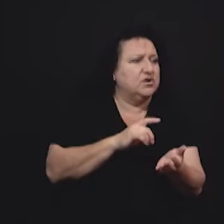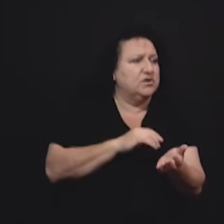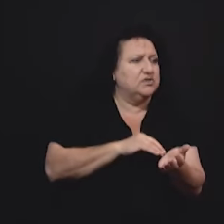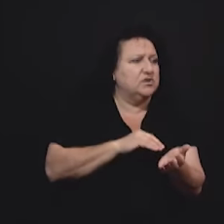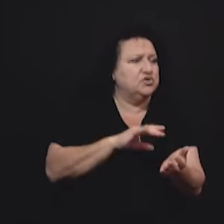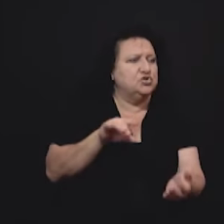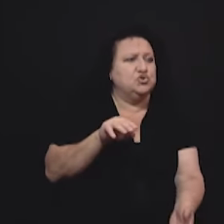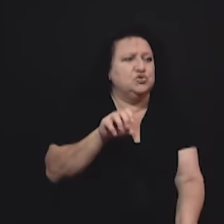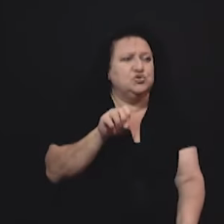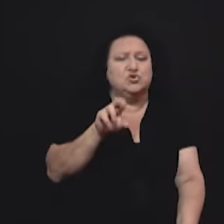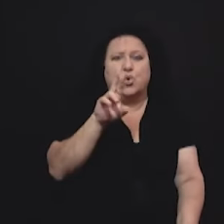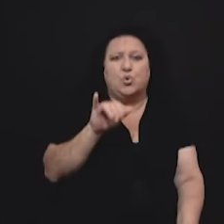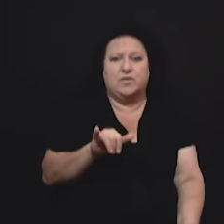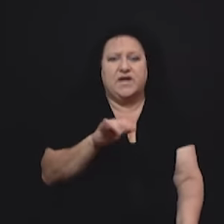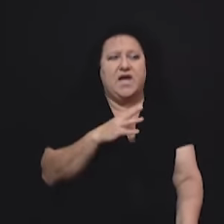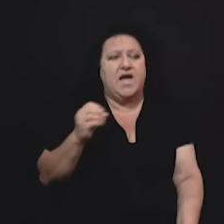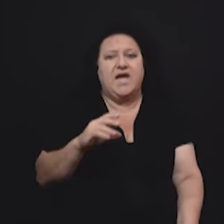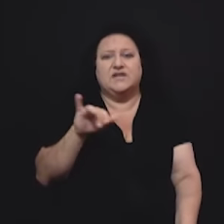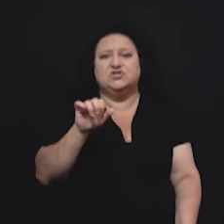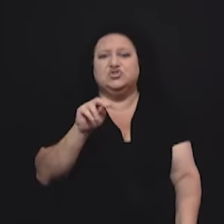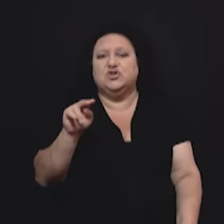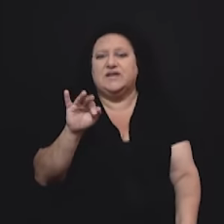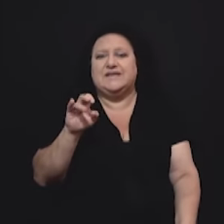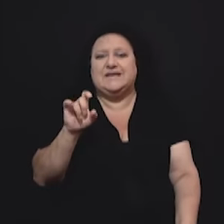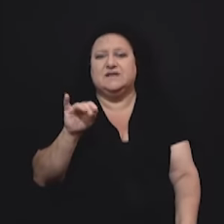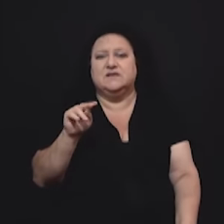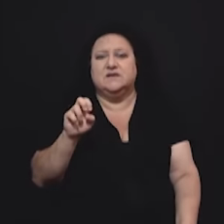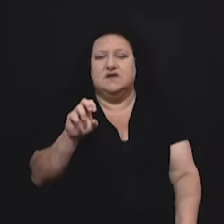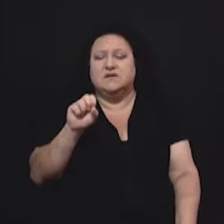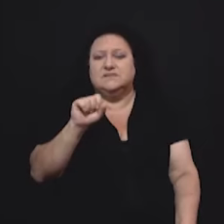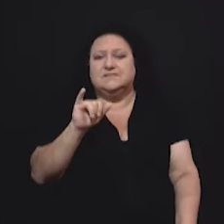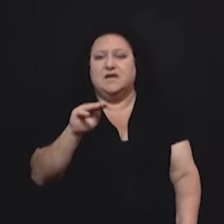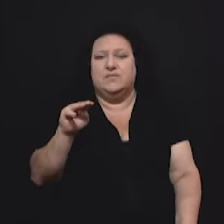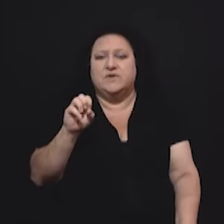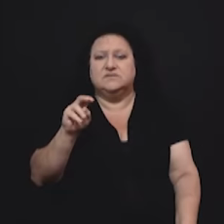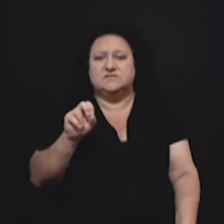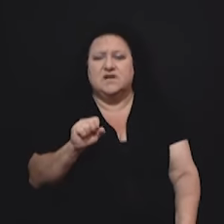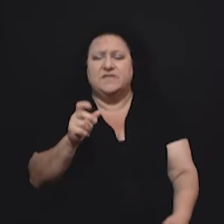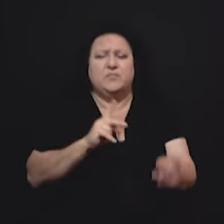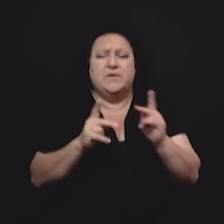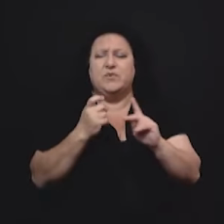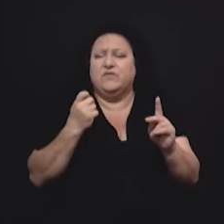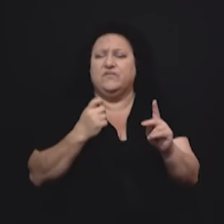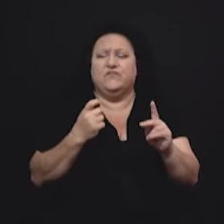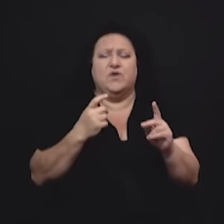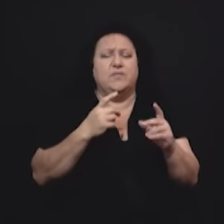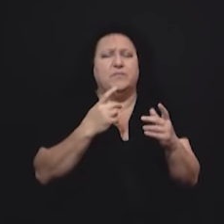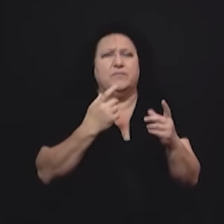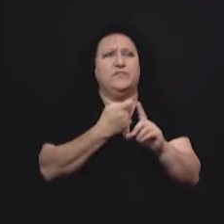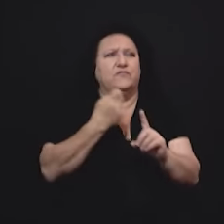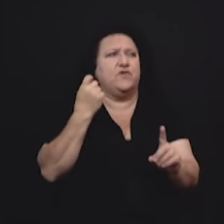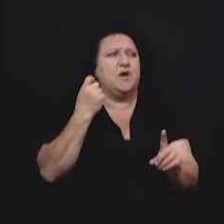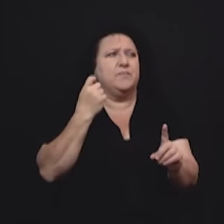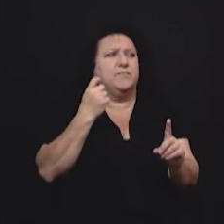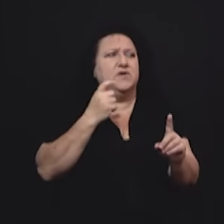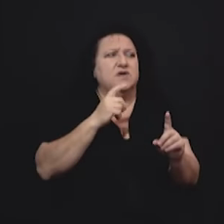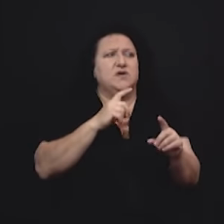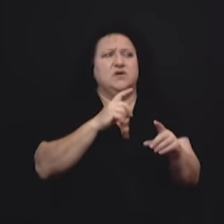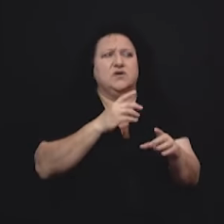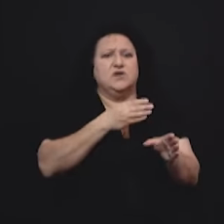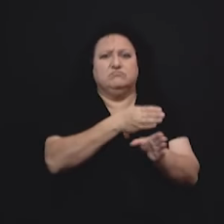small little group of folks who gather from all walks of life, as I understand it. People from all over our church are gathering. And now they are at